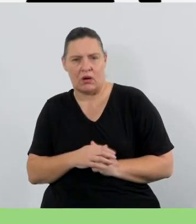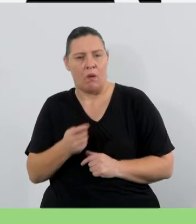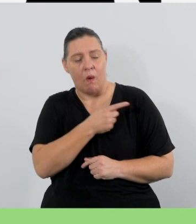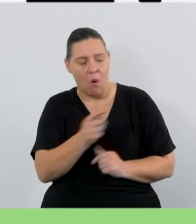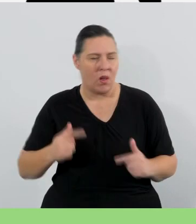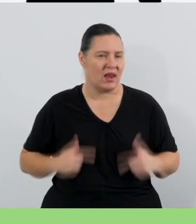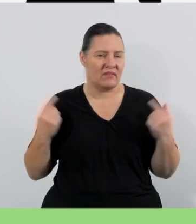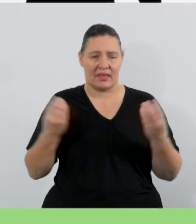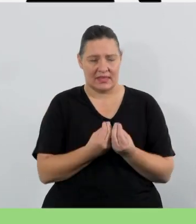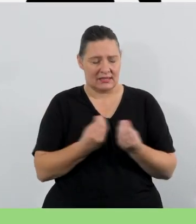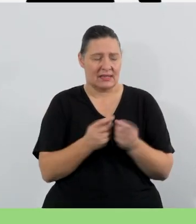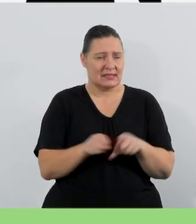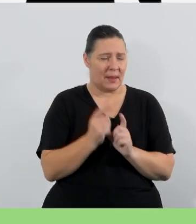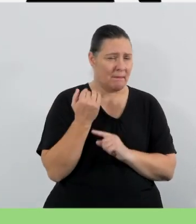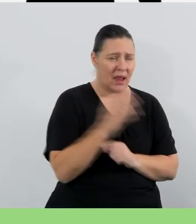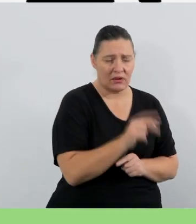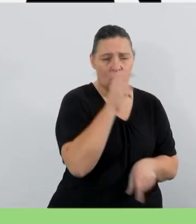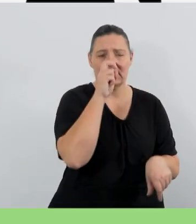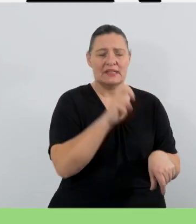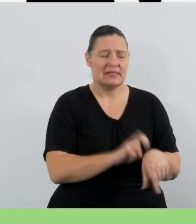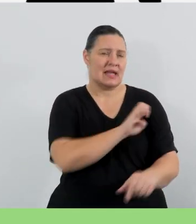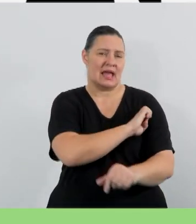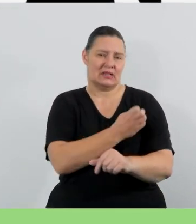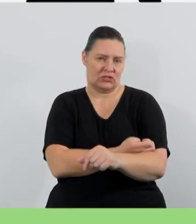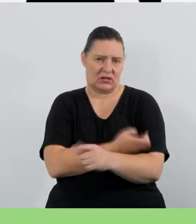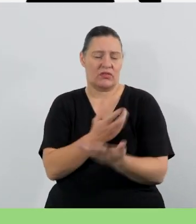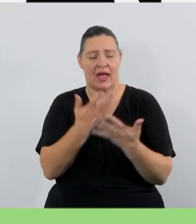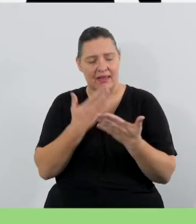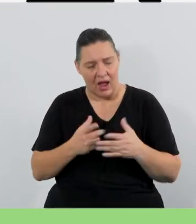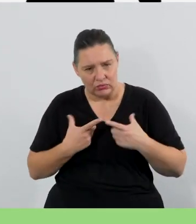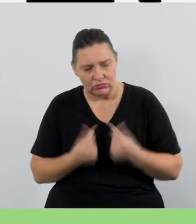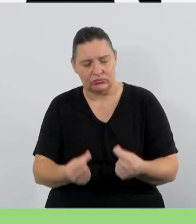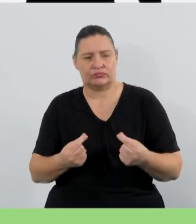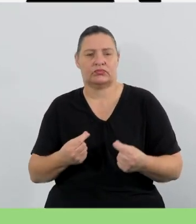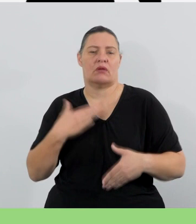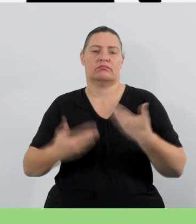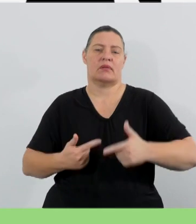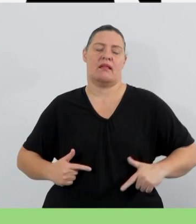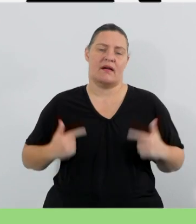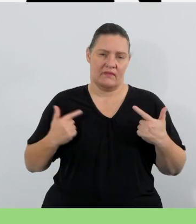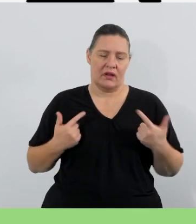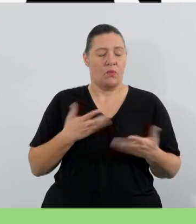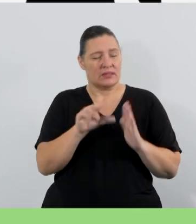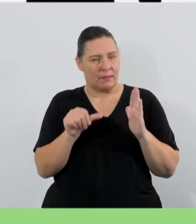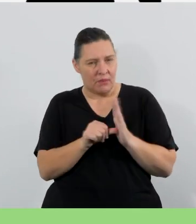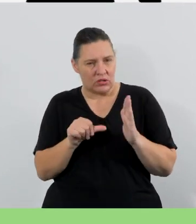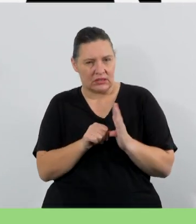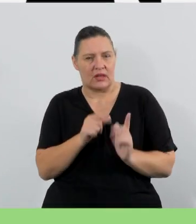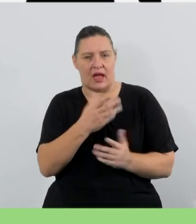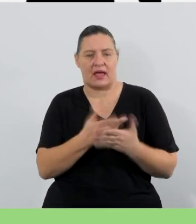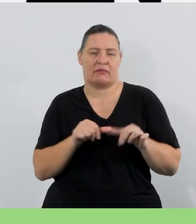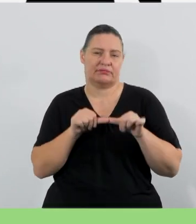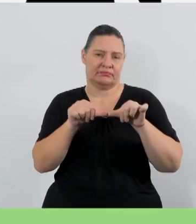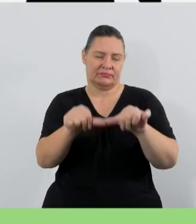All living organisms, even plants, need energy to carry out life processes that are important